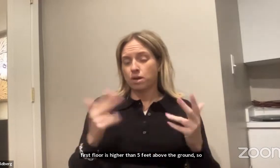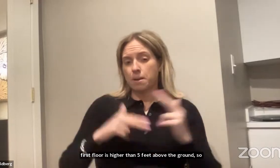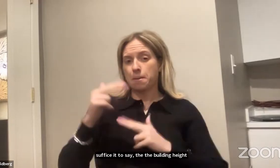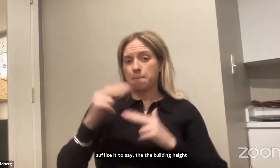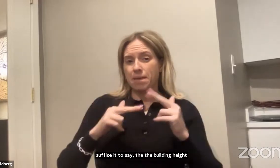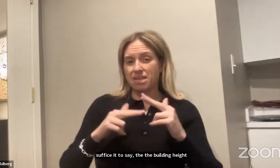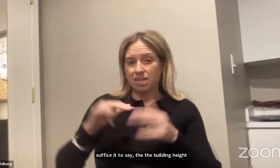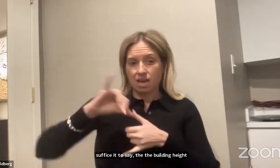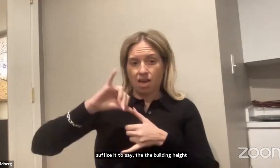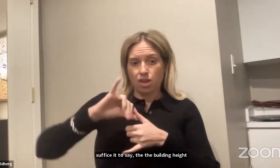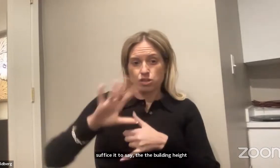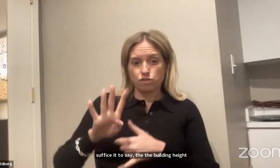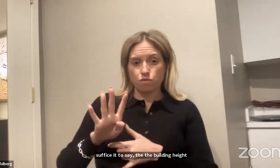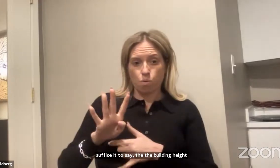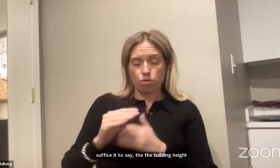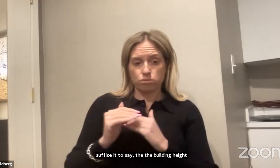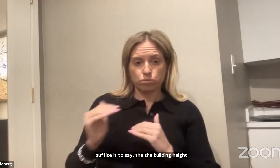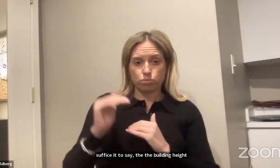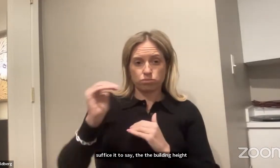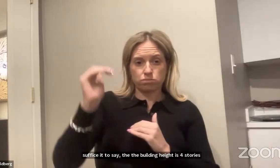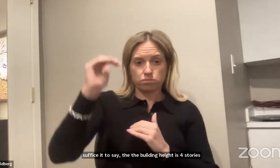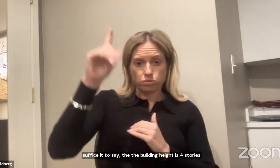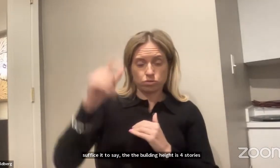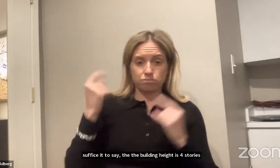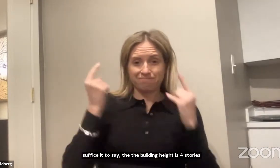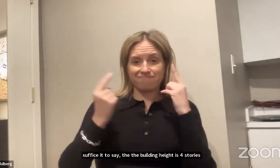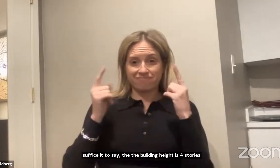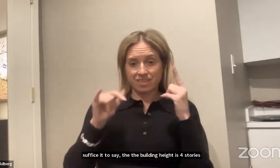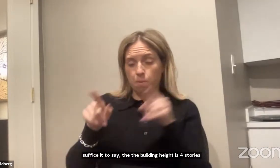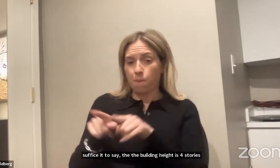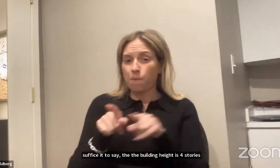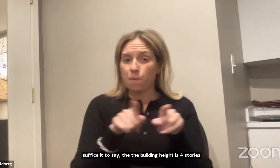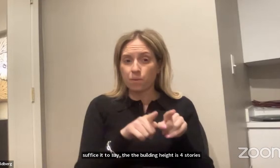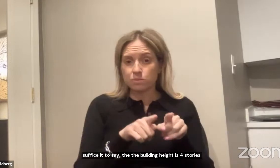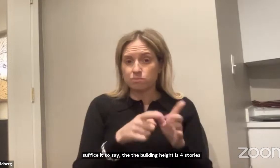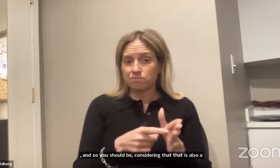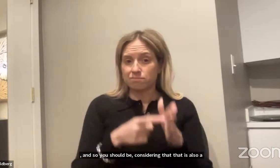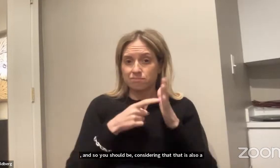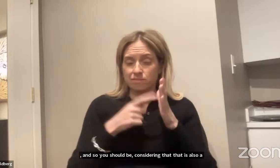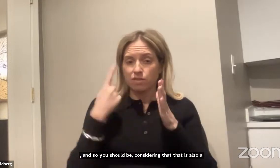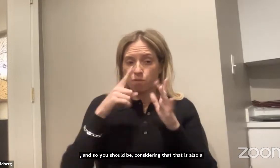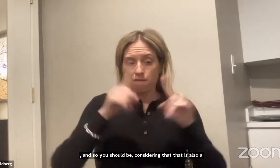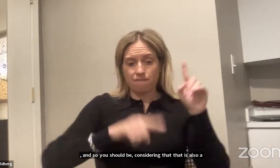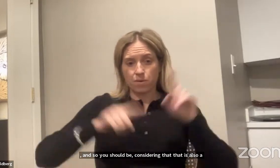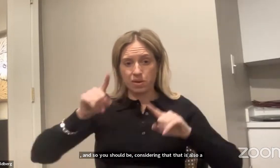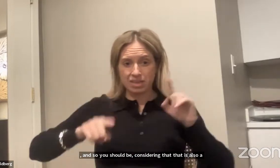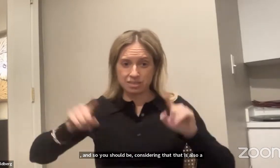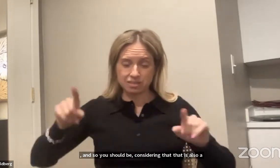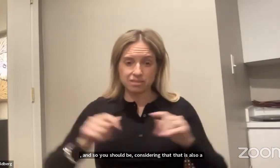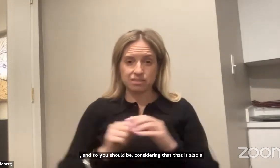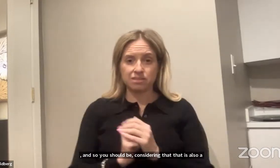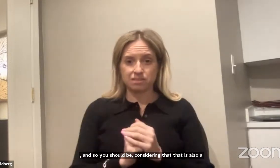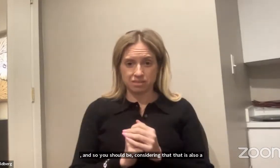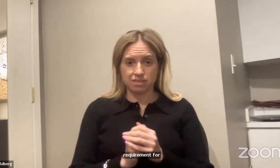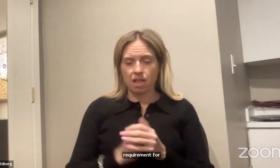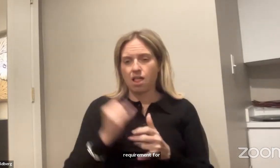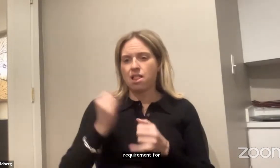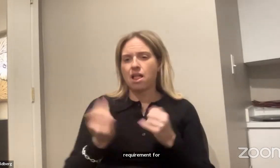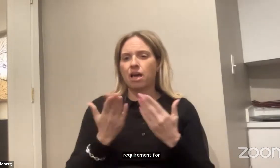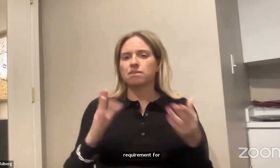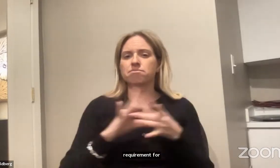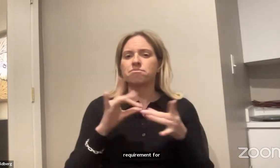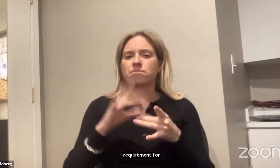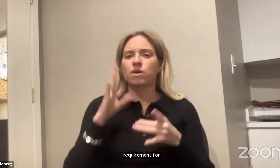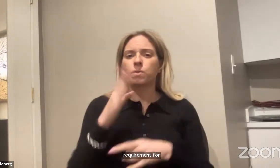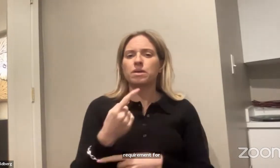4 stories. And so you should be considering that is also a requirement for variance. The last thing I'll comment is